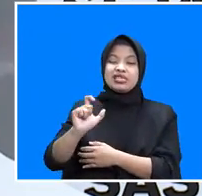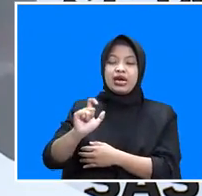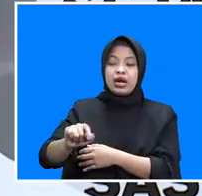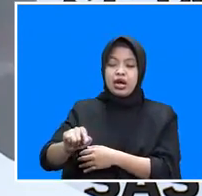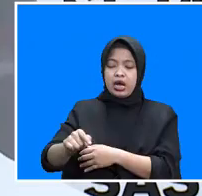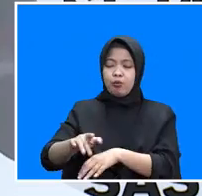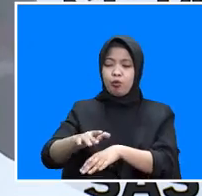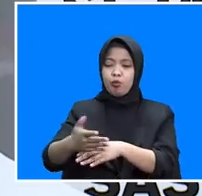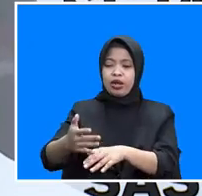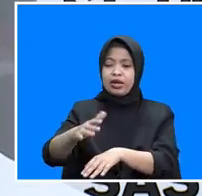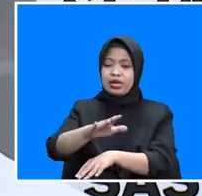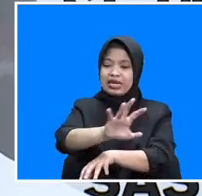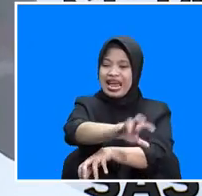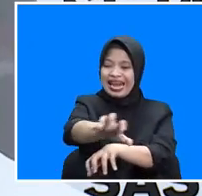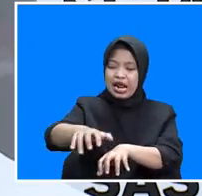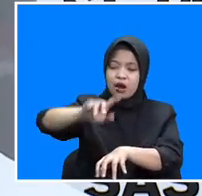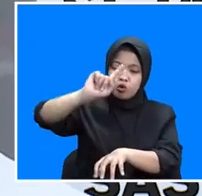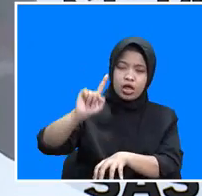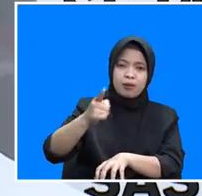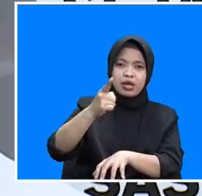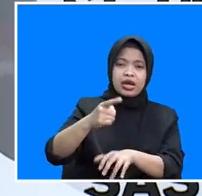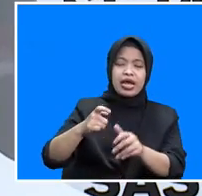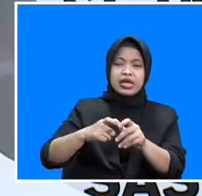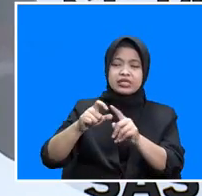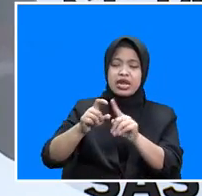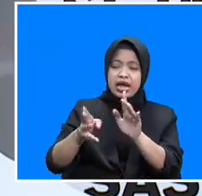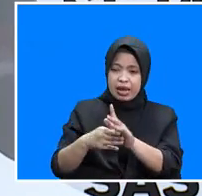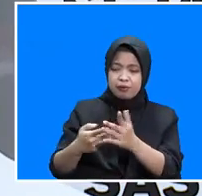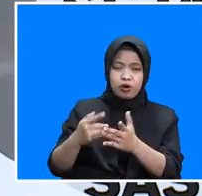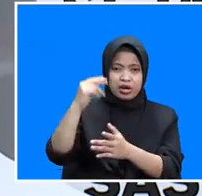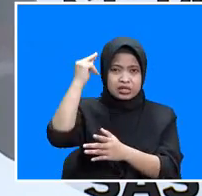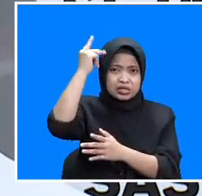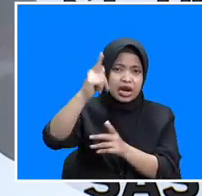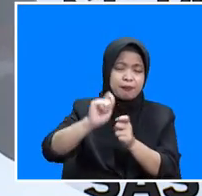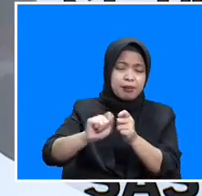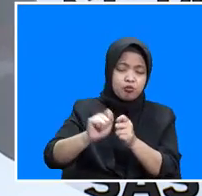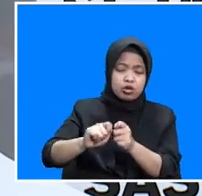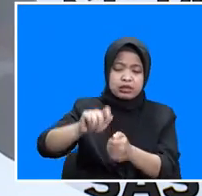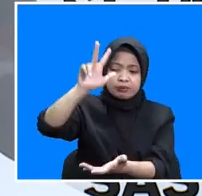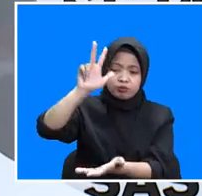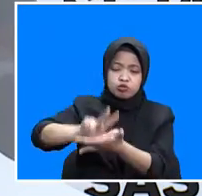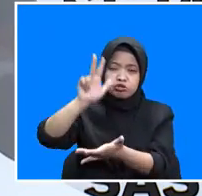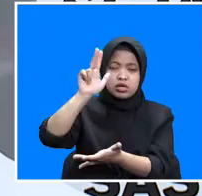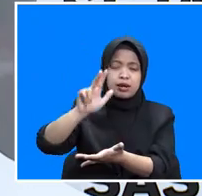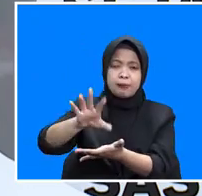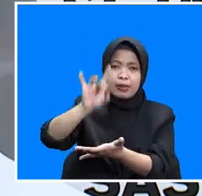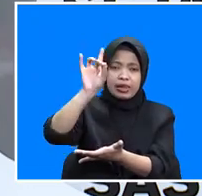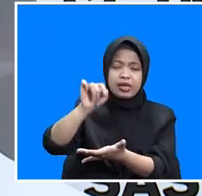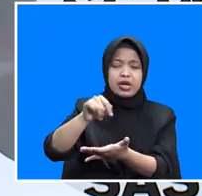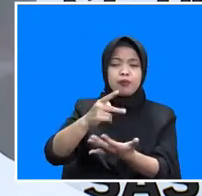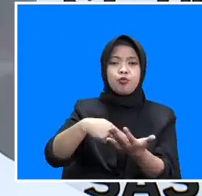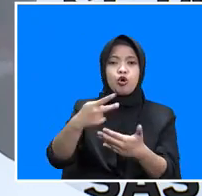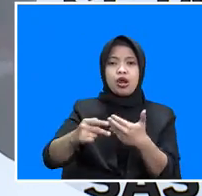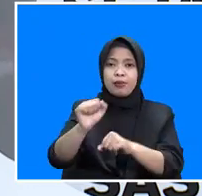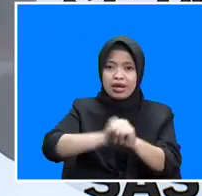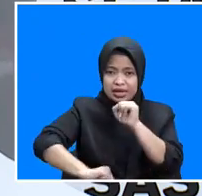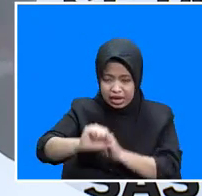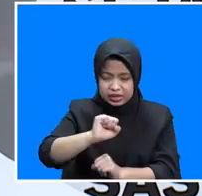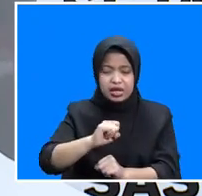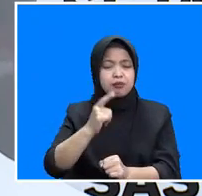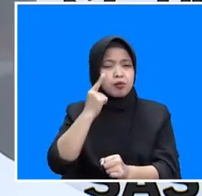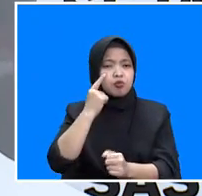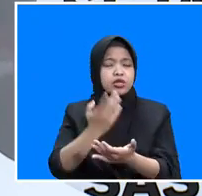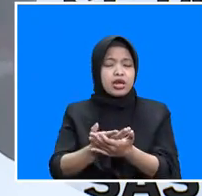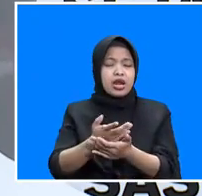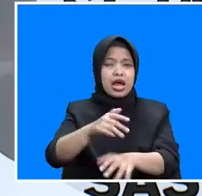to really plan and action, you know, programs that can really bring children back to the classroom and help